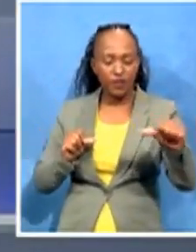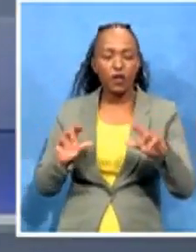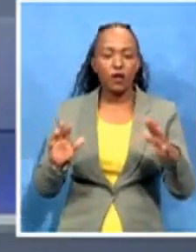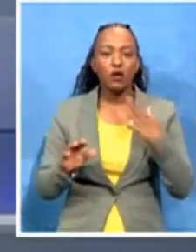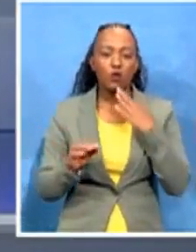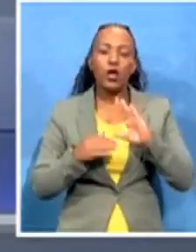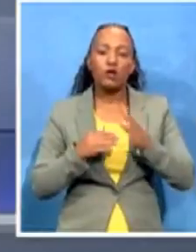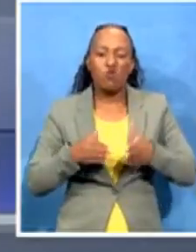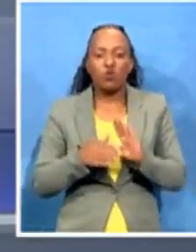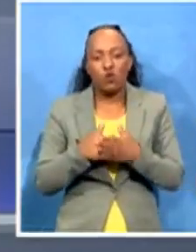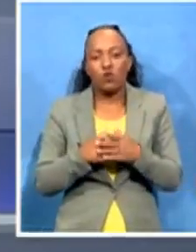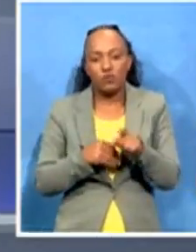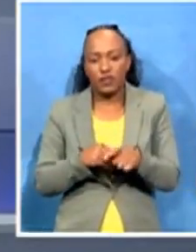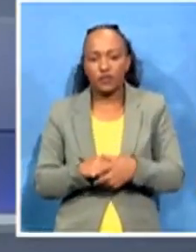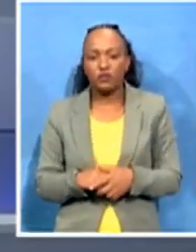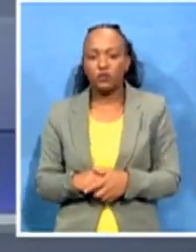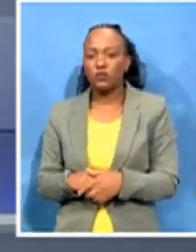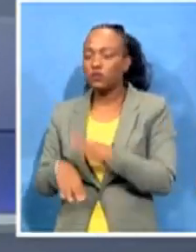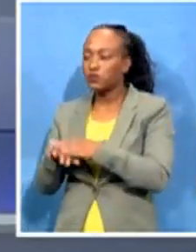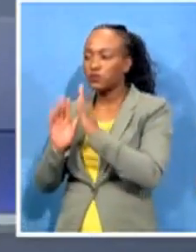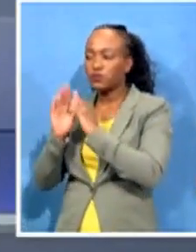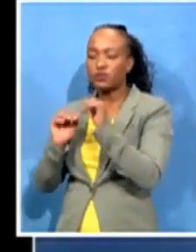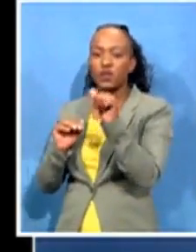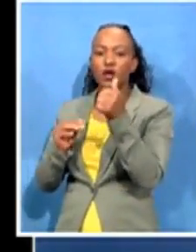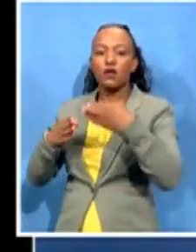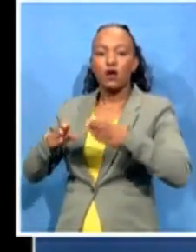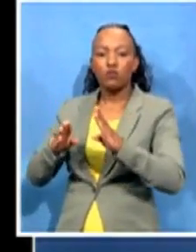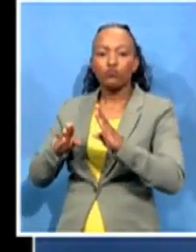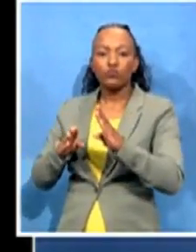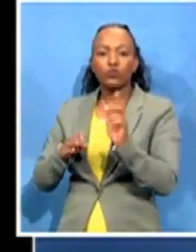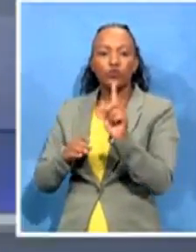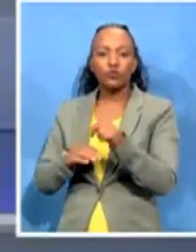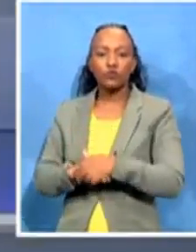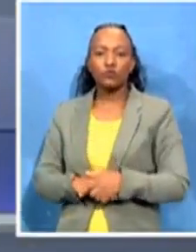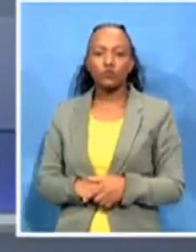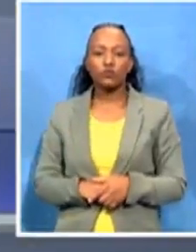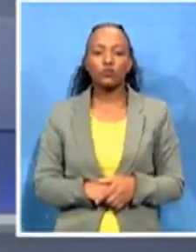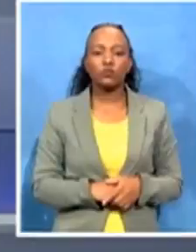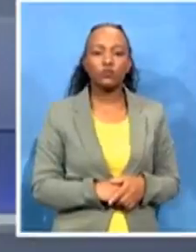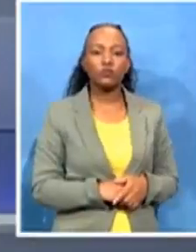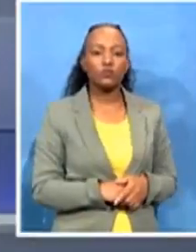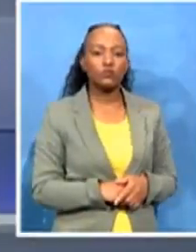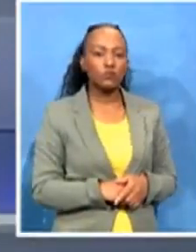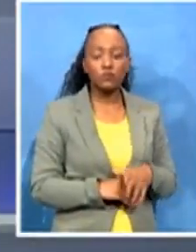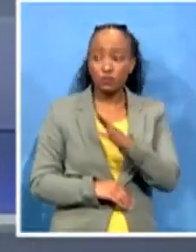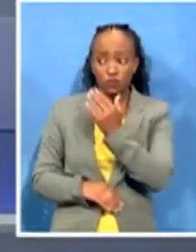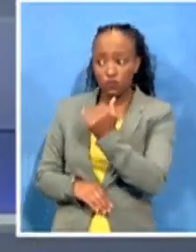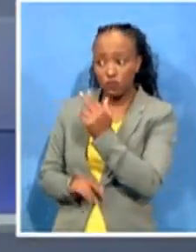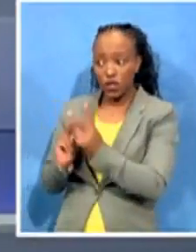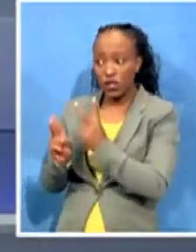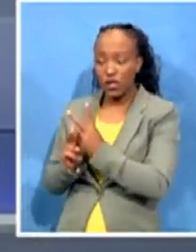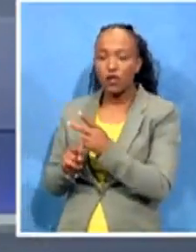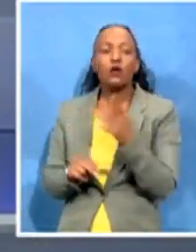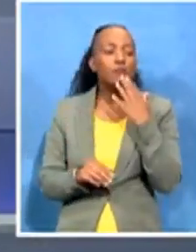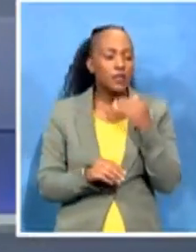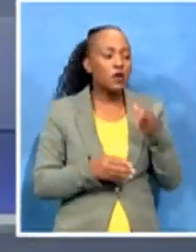any alternative routes that people can take? Sorry, I couldn't hear you asking. Could you tell us about any alternative routes that people can take